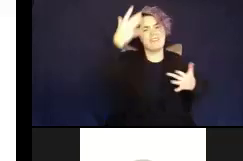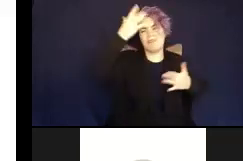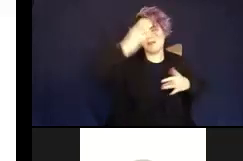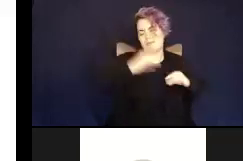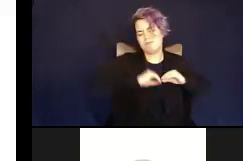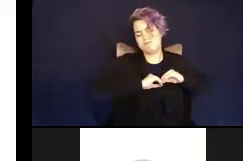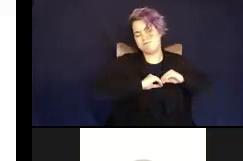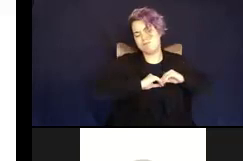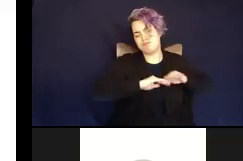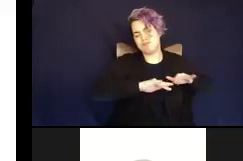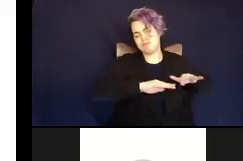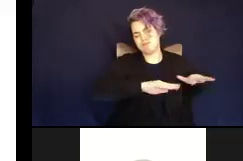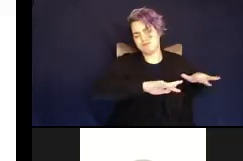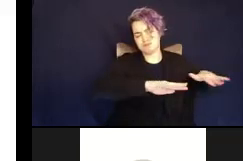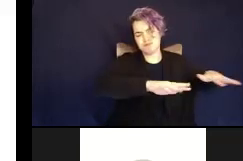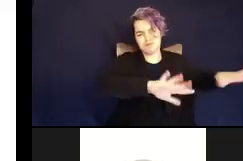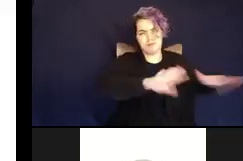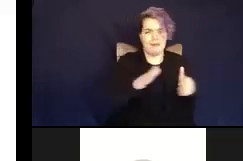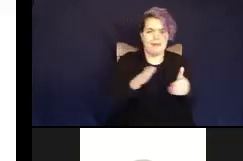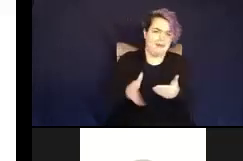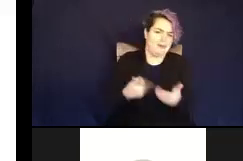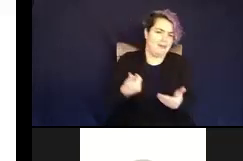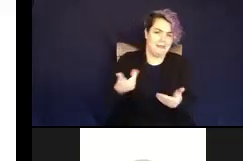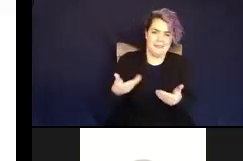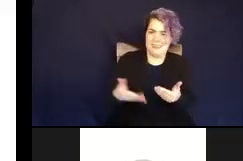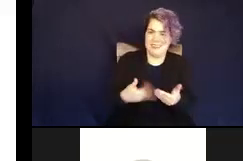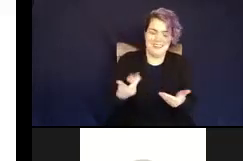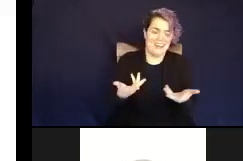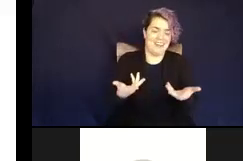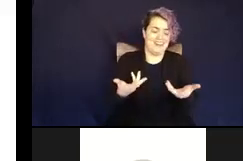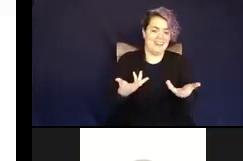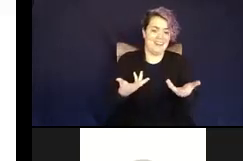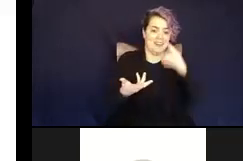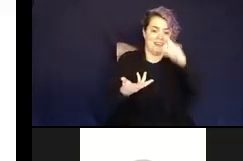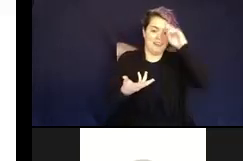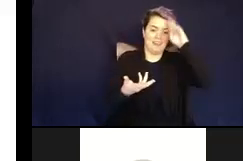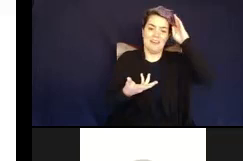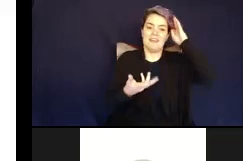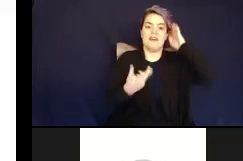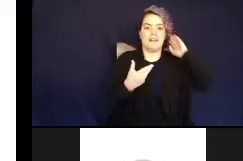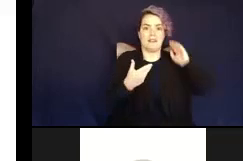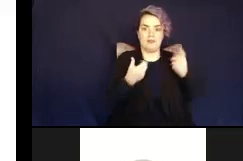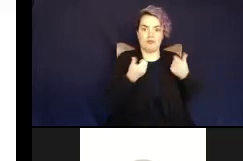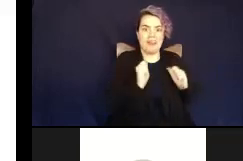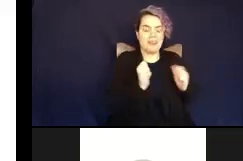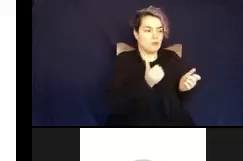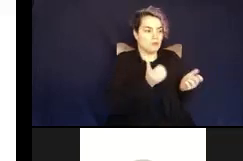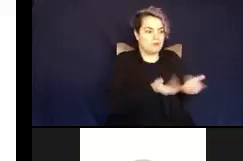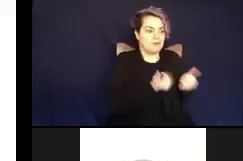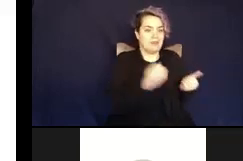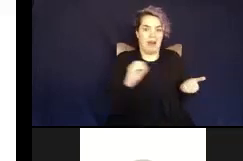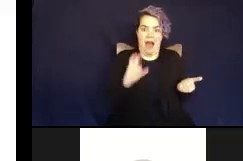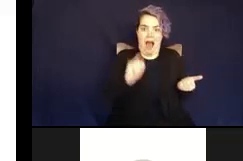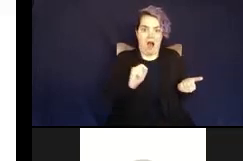proliferating. And yet, you had very little opportunity to get people out. And in